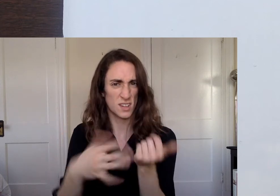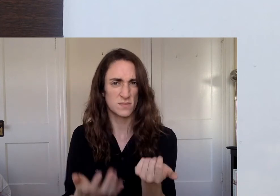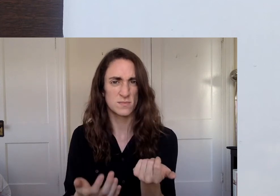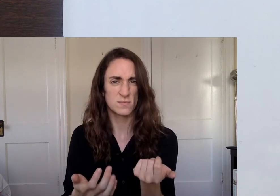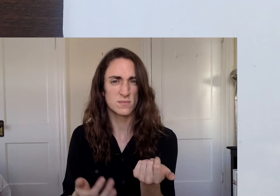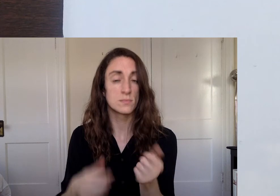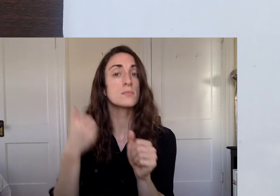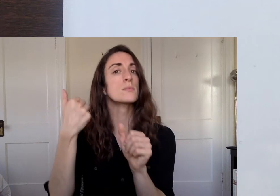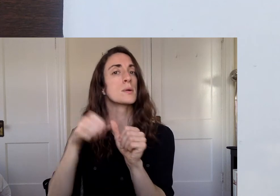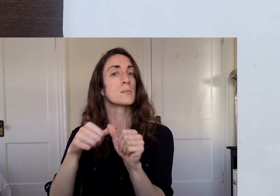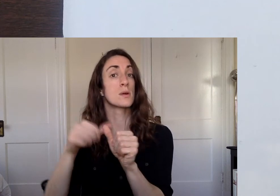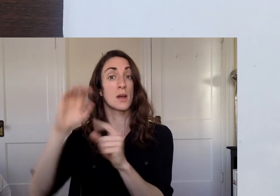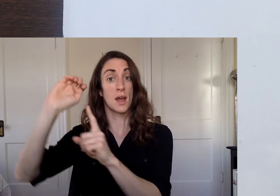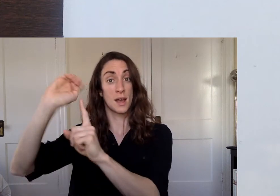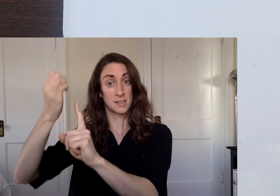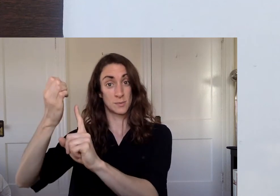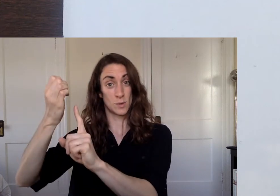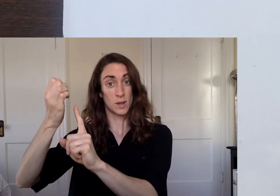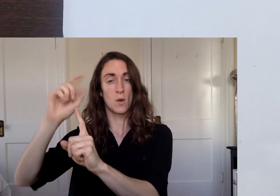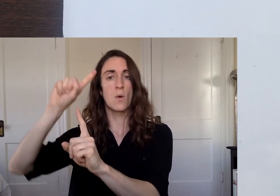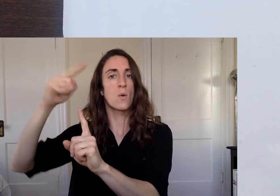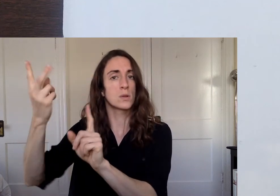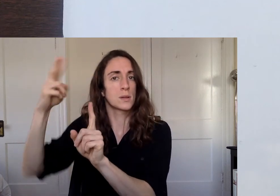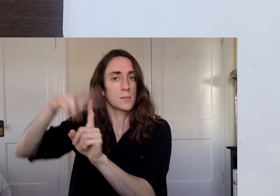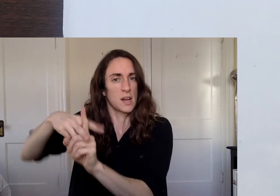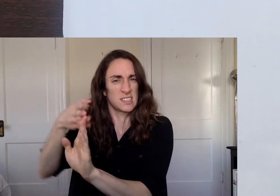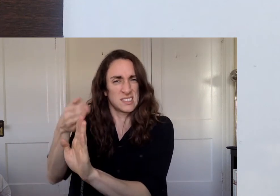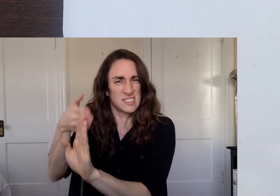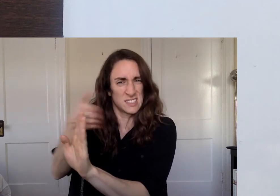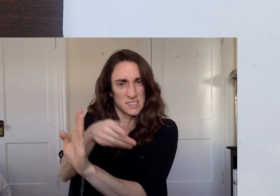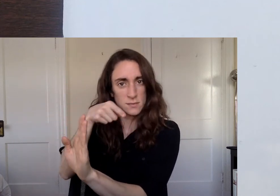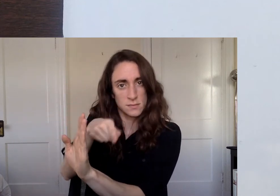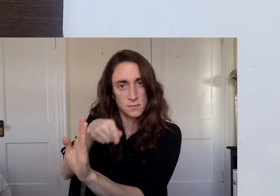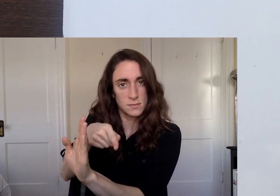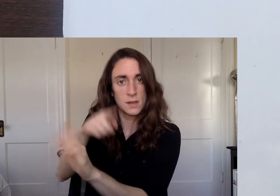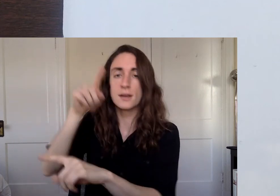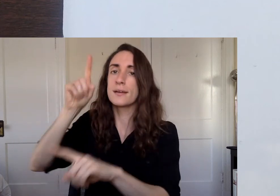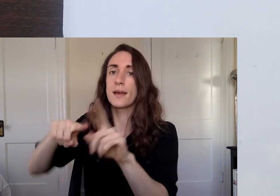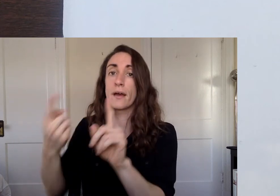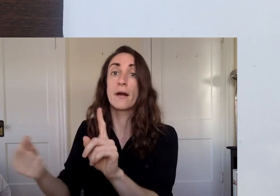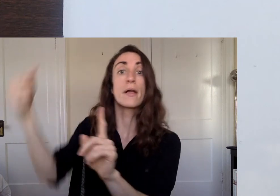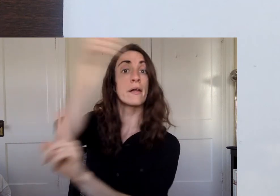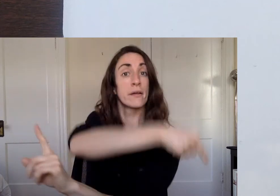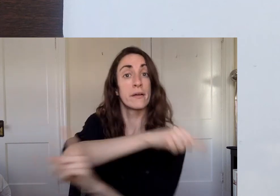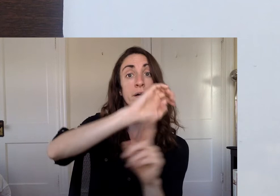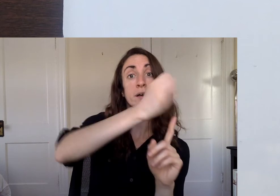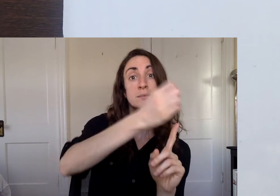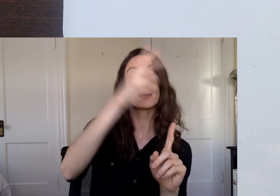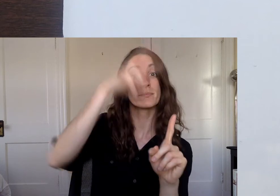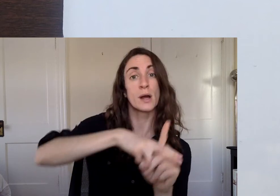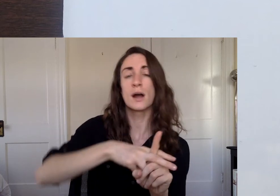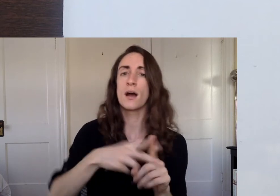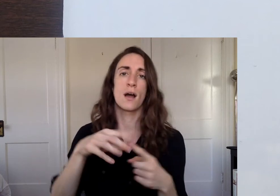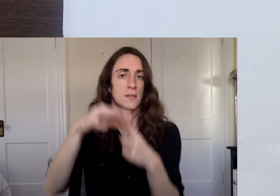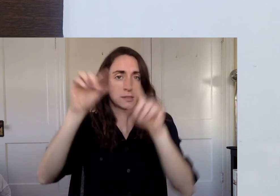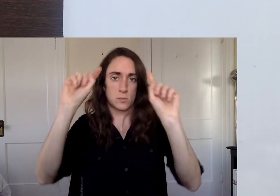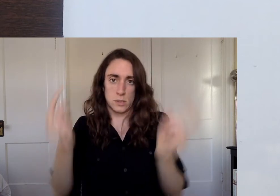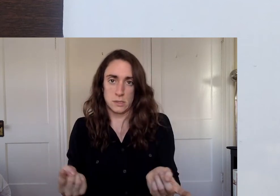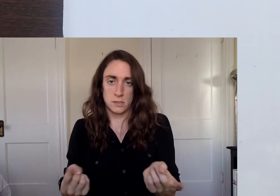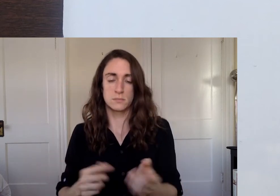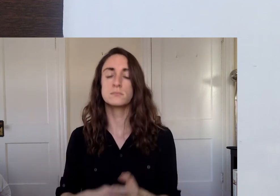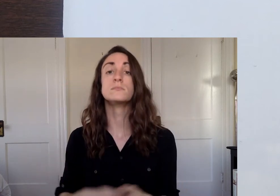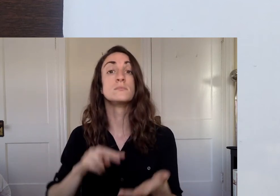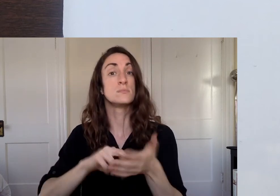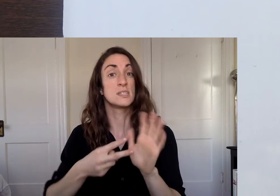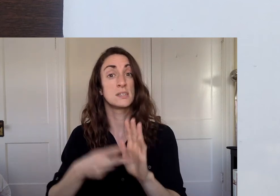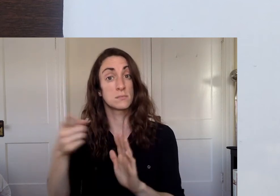So the question is, what do we do with those coefficients? How do these multiplication properties apply to them? It's important to remember that exponents can only apply to